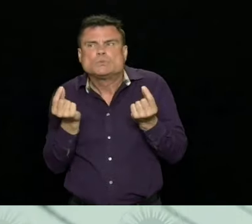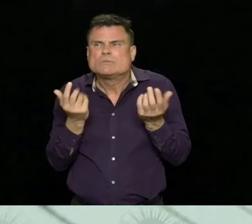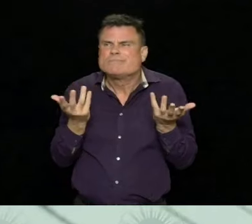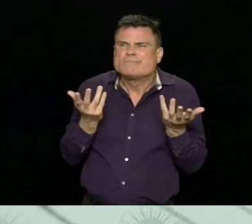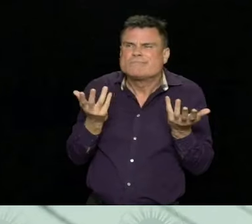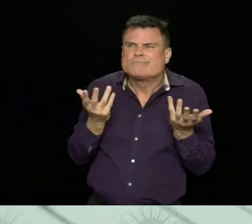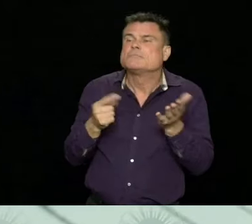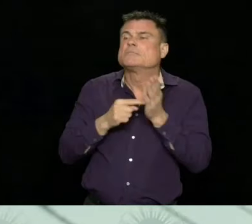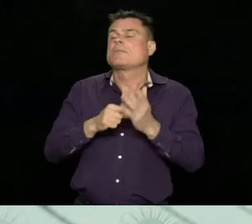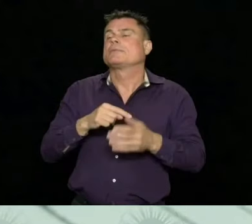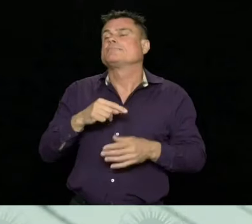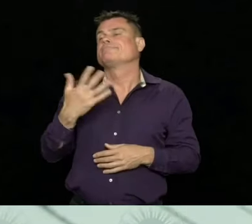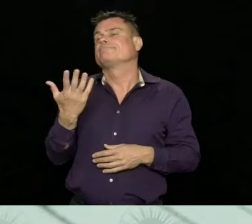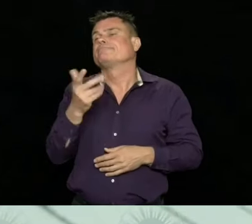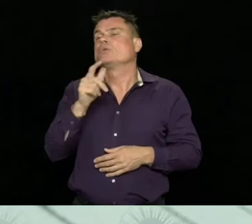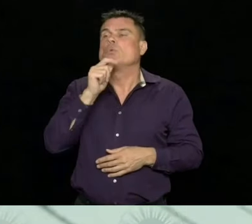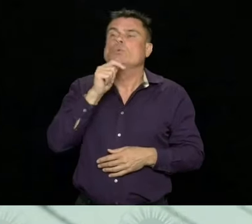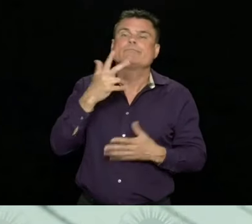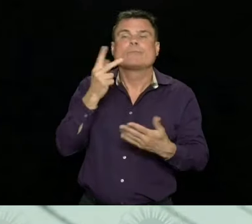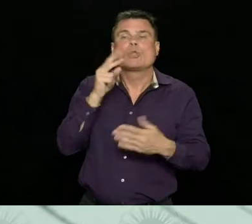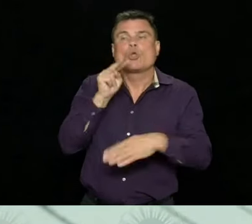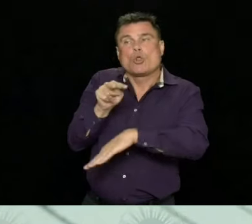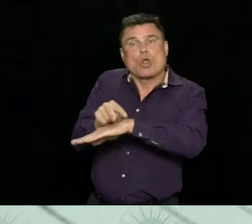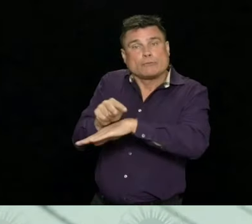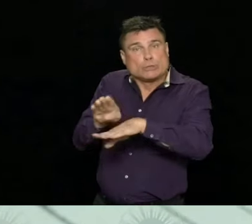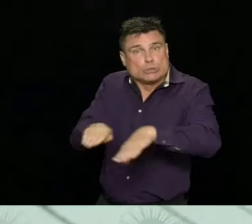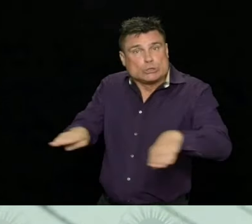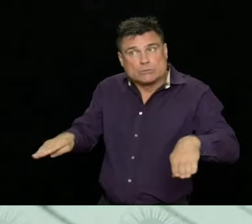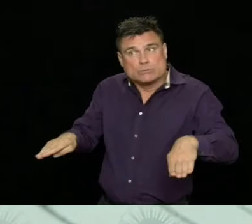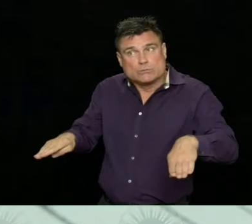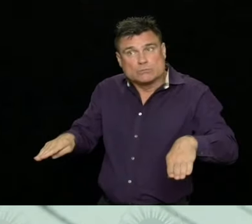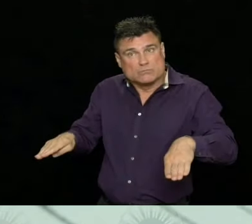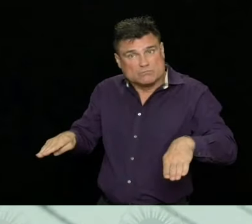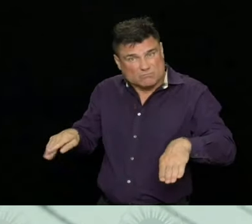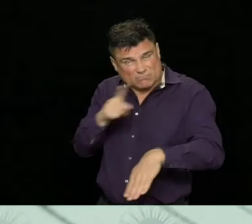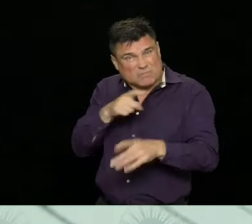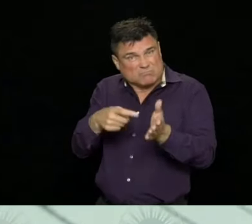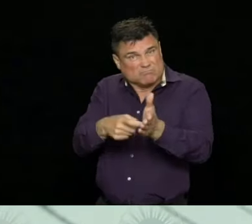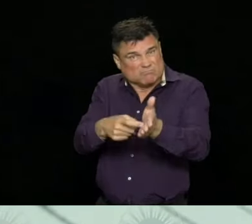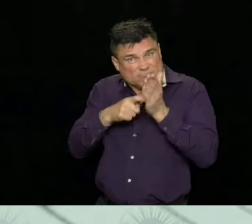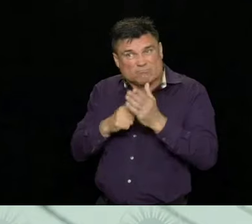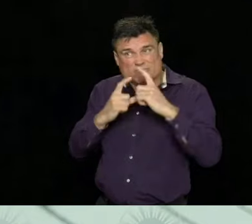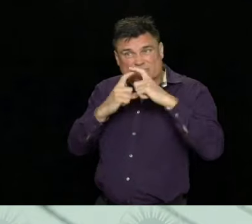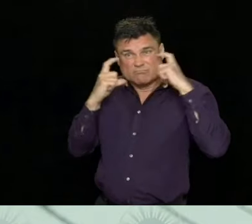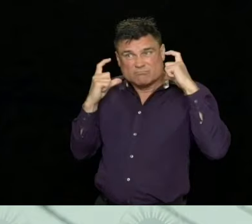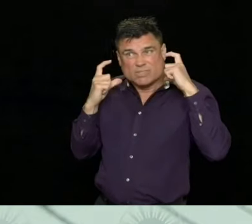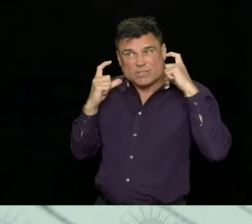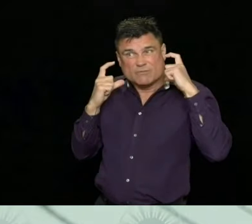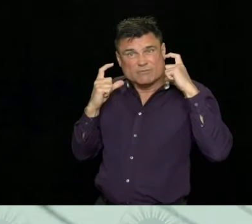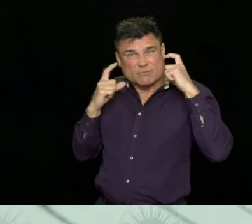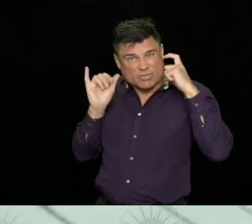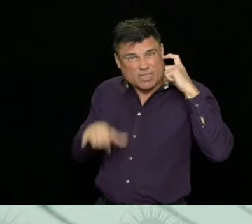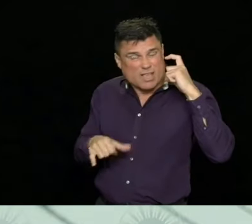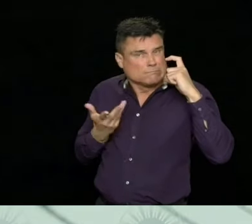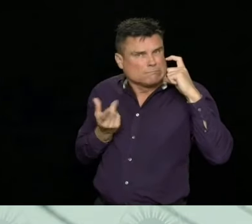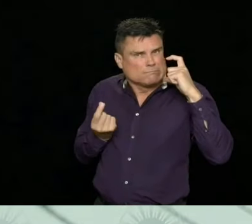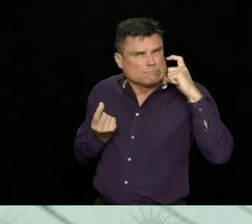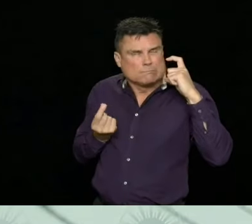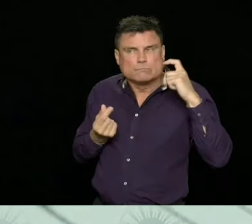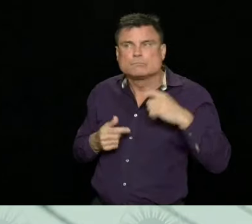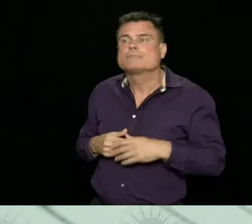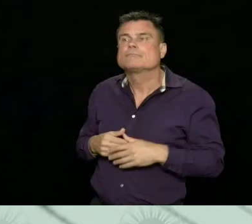masks mandatory in spots like that. Yeah, thank you for that question. I think that question comes up all the time. And I think Dr.